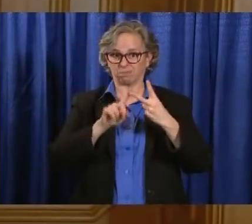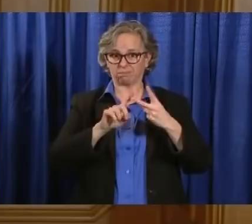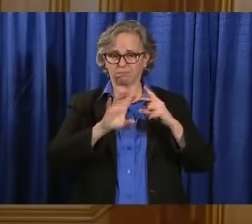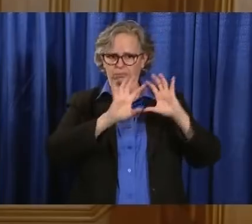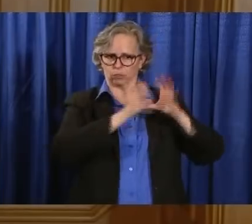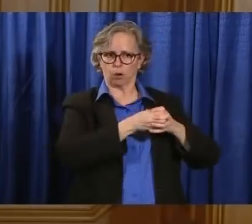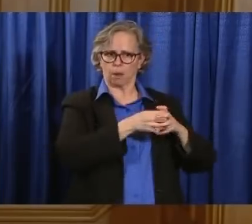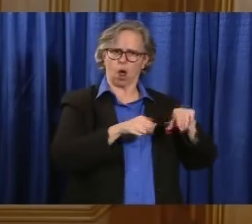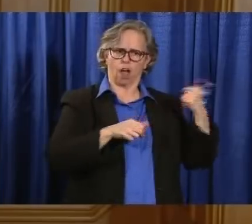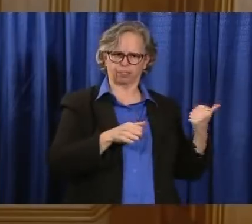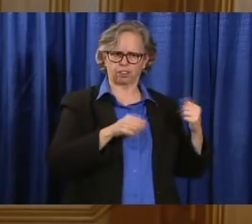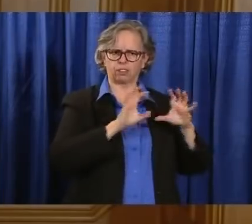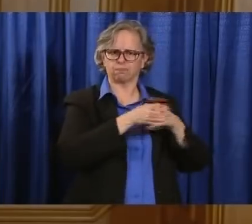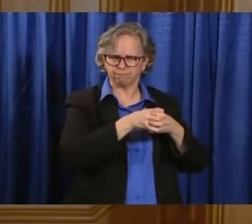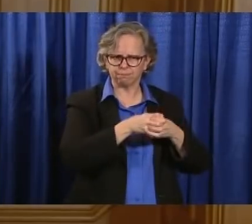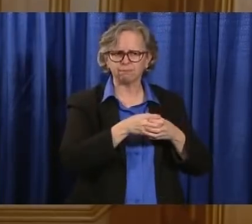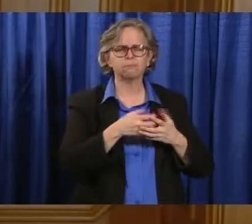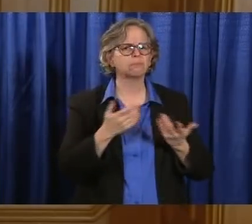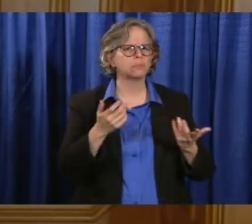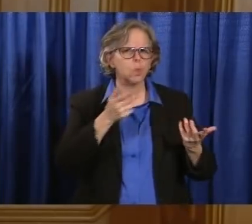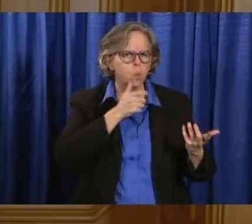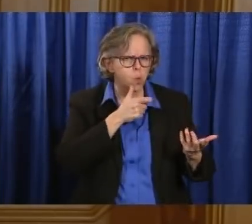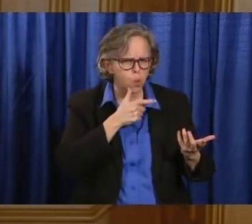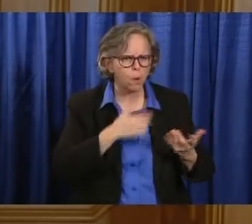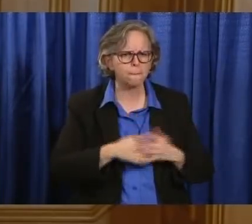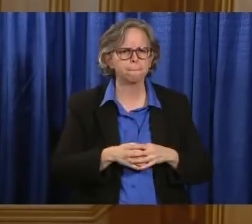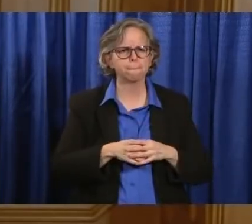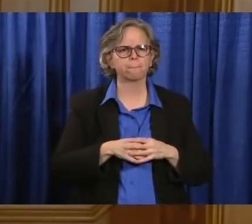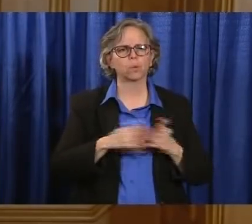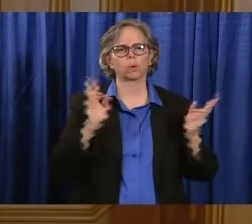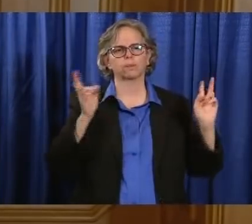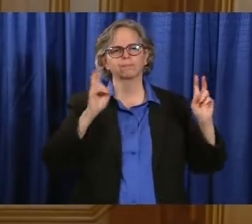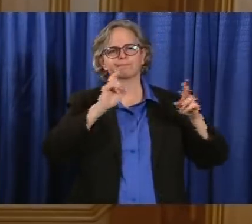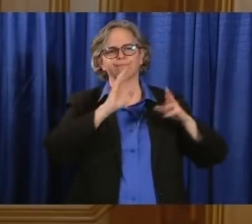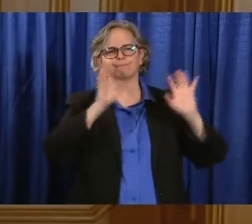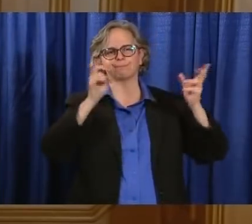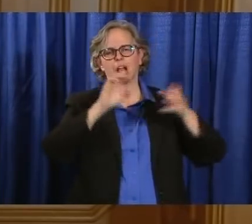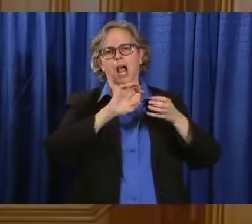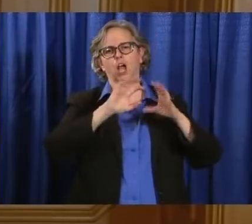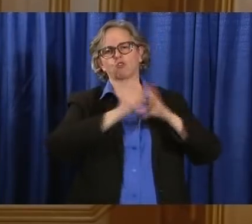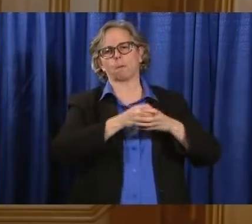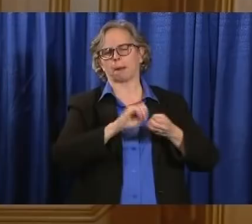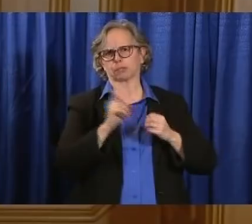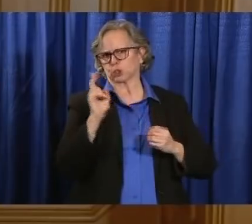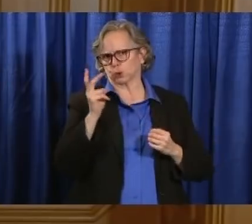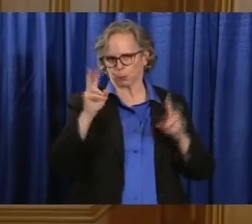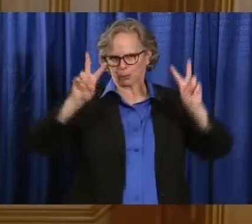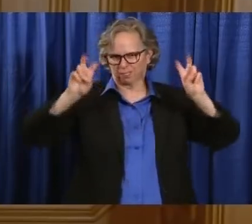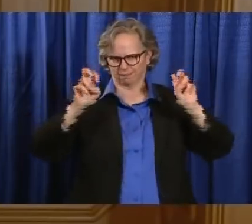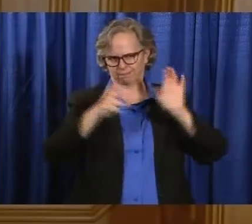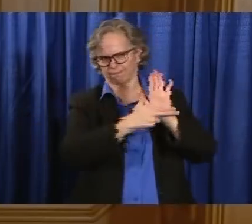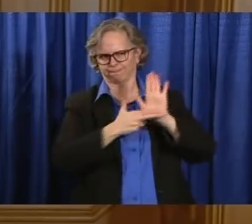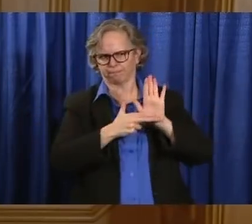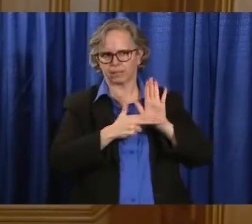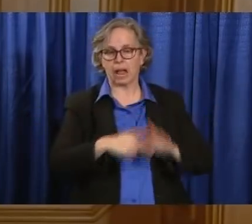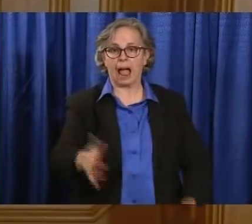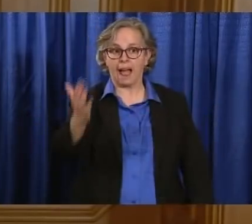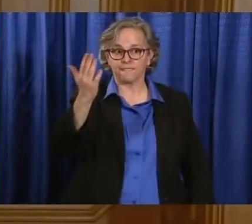and this is a group of what we're calling group number 2, and this is 15